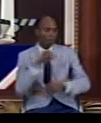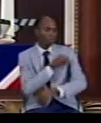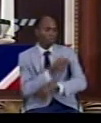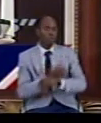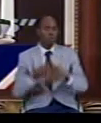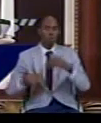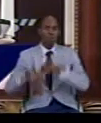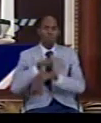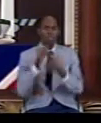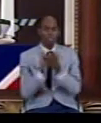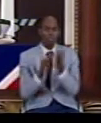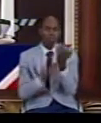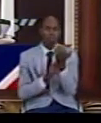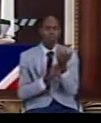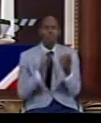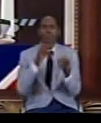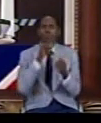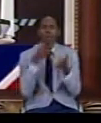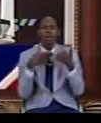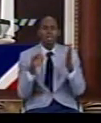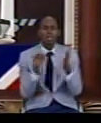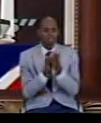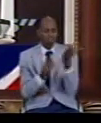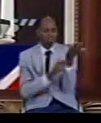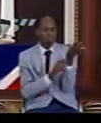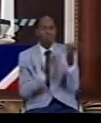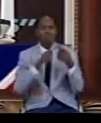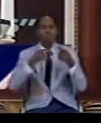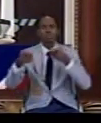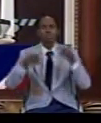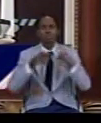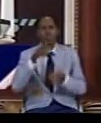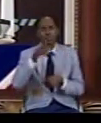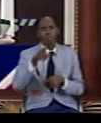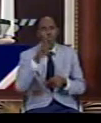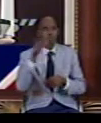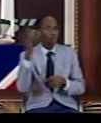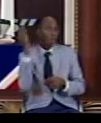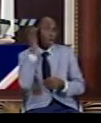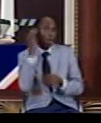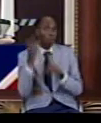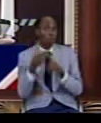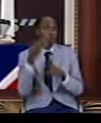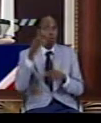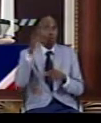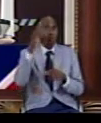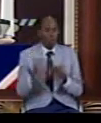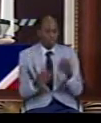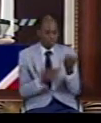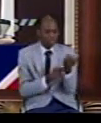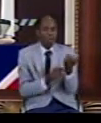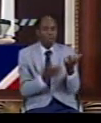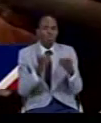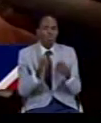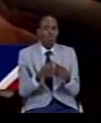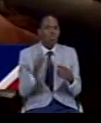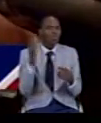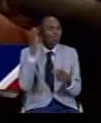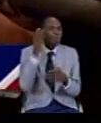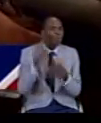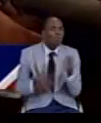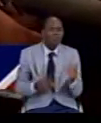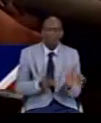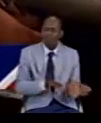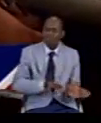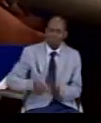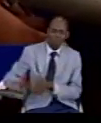that self. You're not going to allow self to dominate you. You have heard the word of God, and self wants you to push aside the scripture